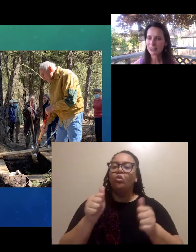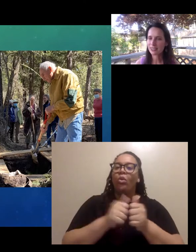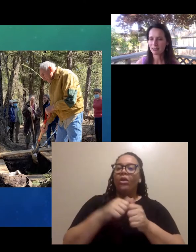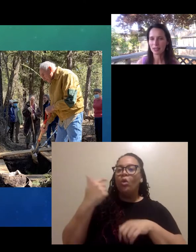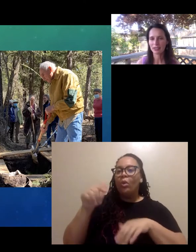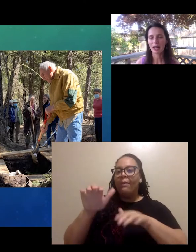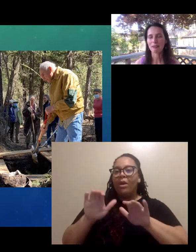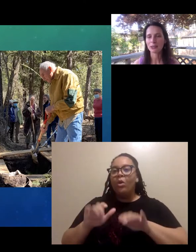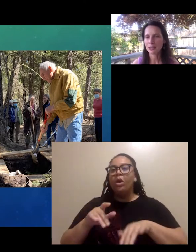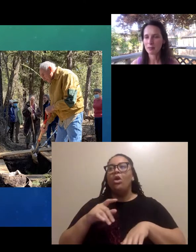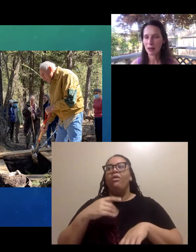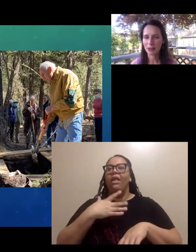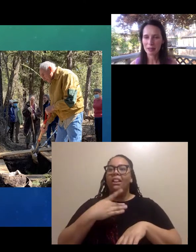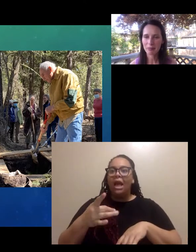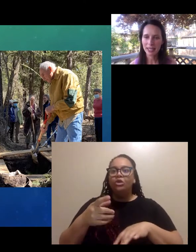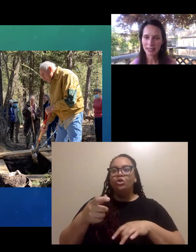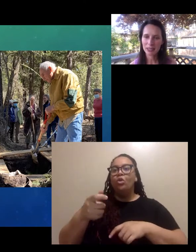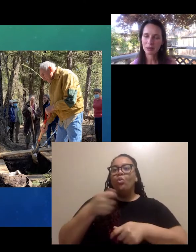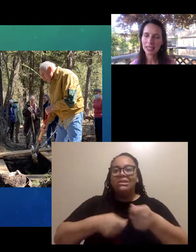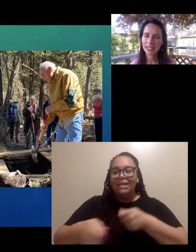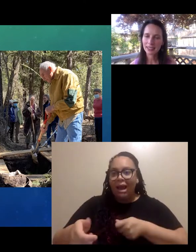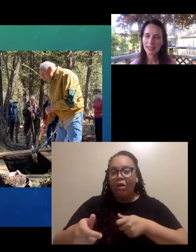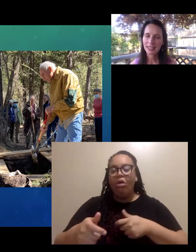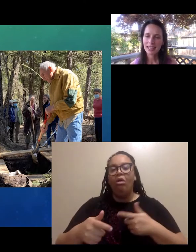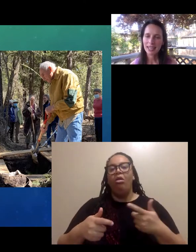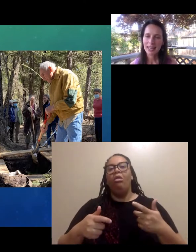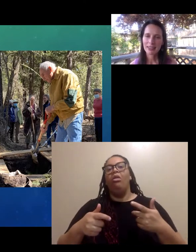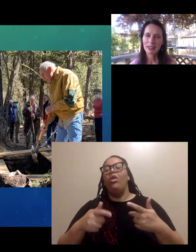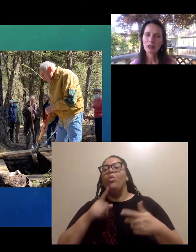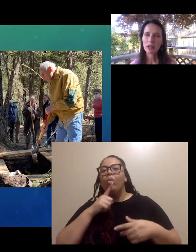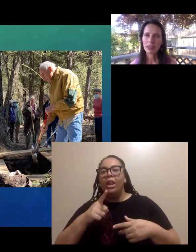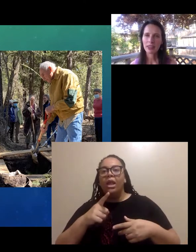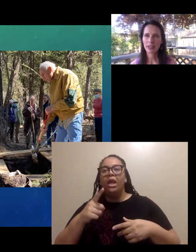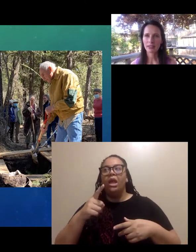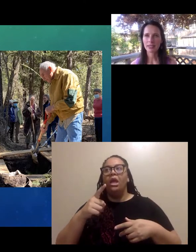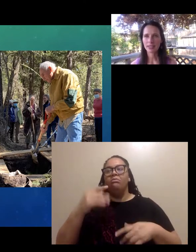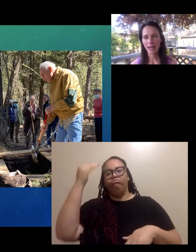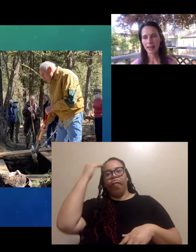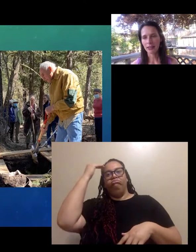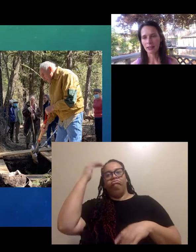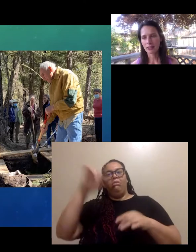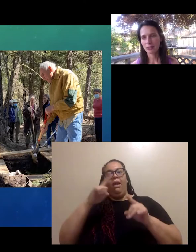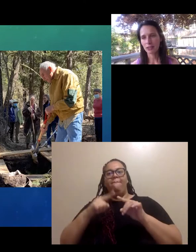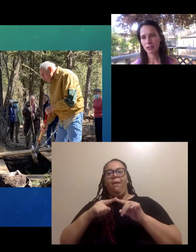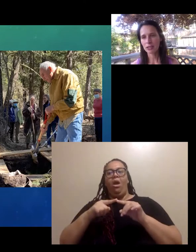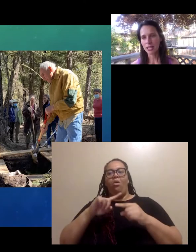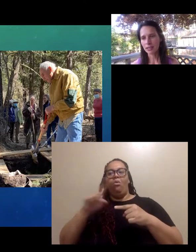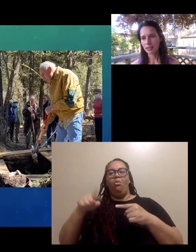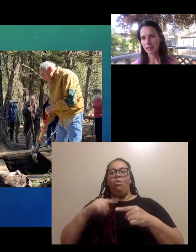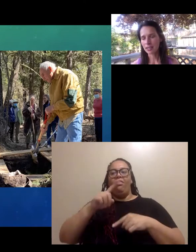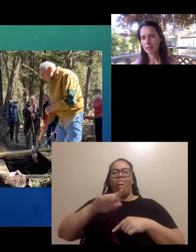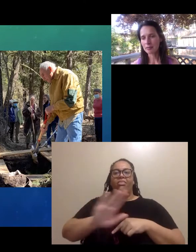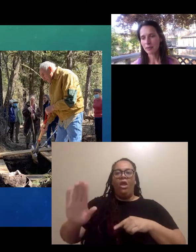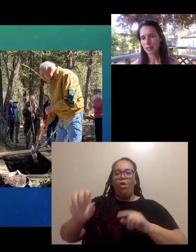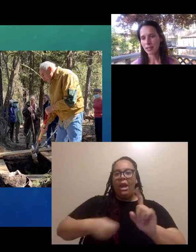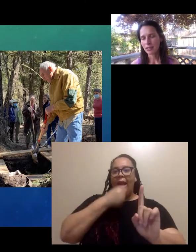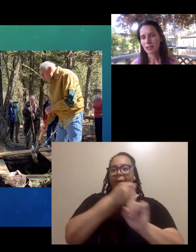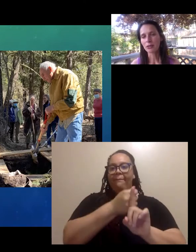recyclers have been thoughtful about their their on their planet. And they don't want their death to create,